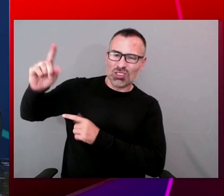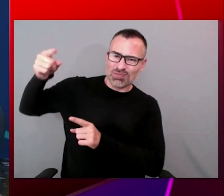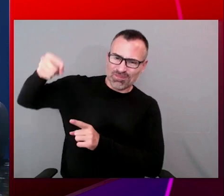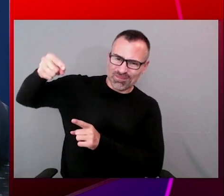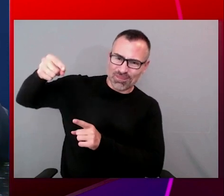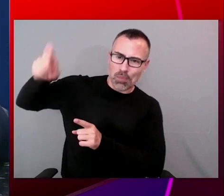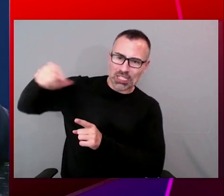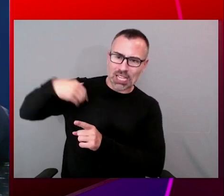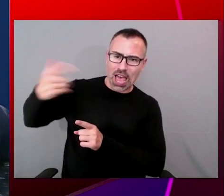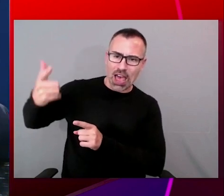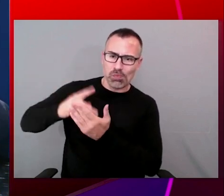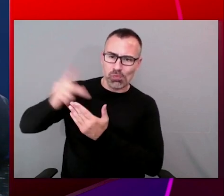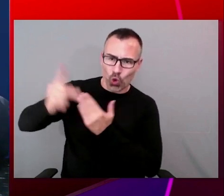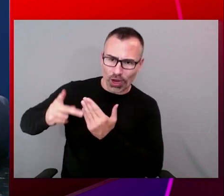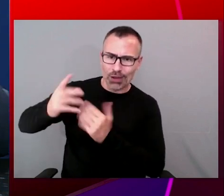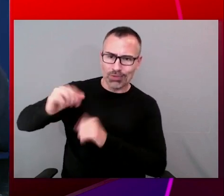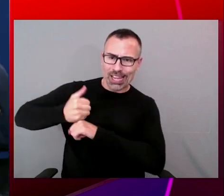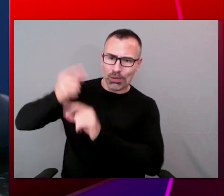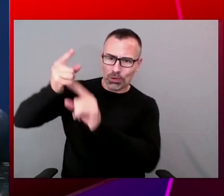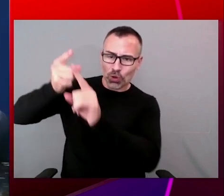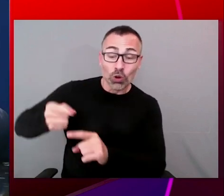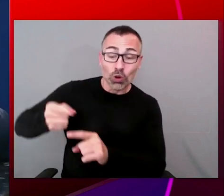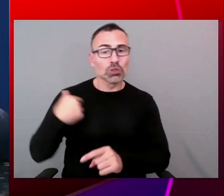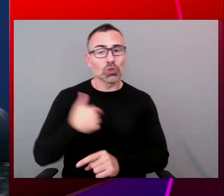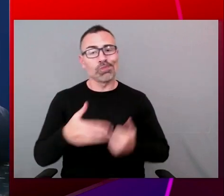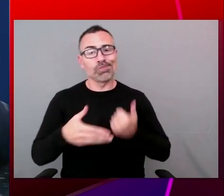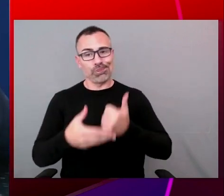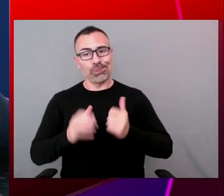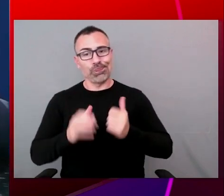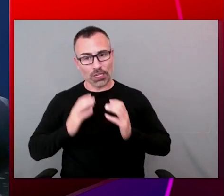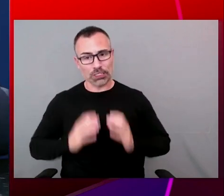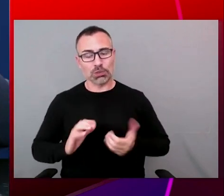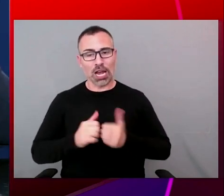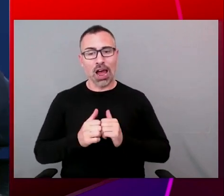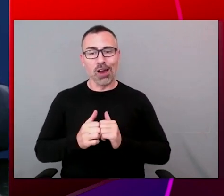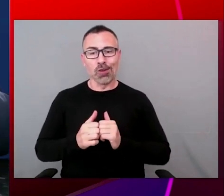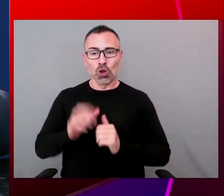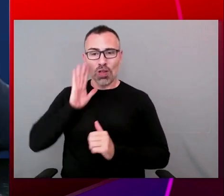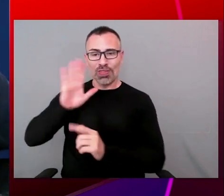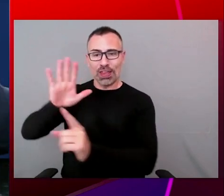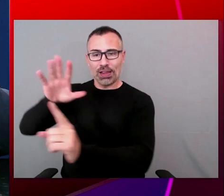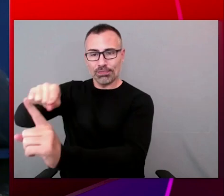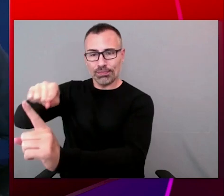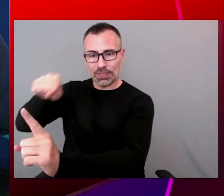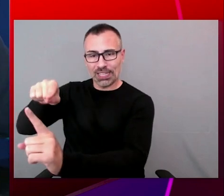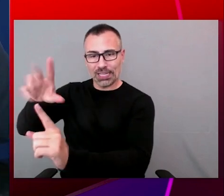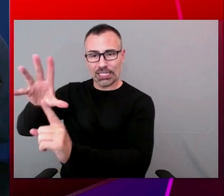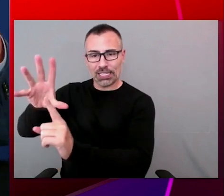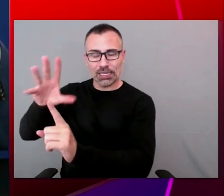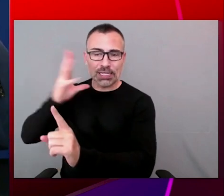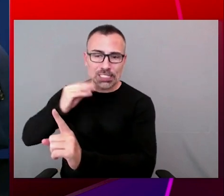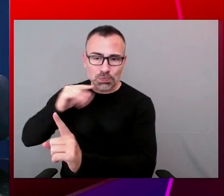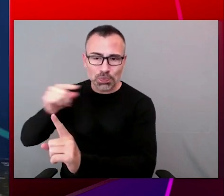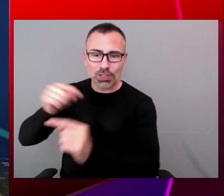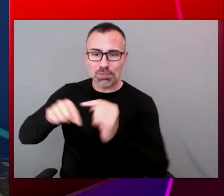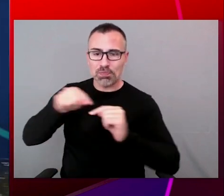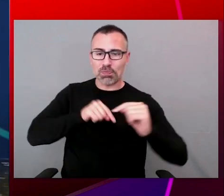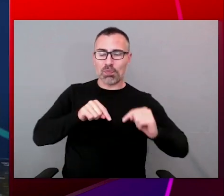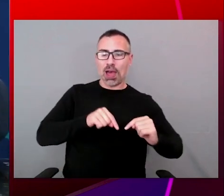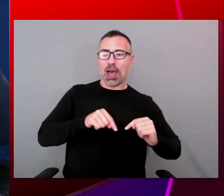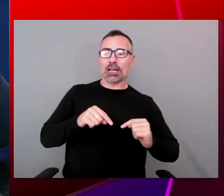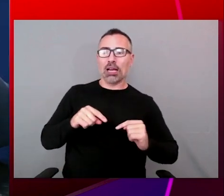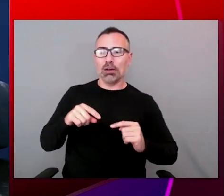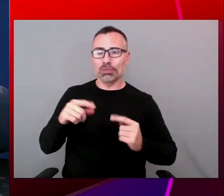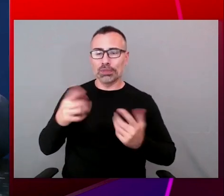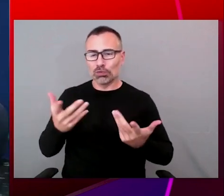establish goals. And so we help customers, when we go through a working backwards process with them, workshops, things of that nature, understand how do we match what your goals are